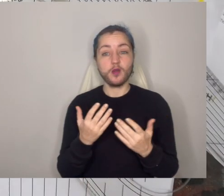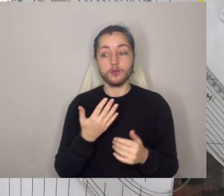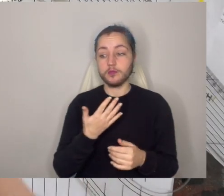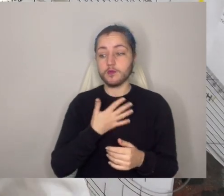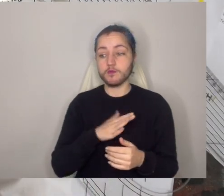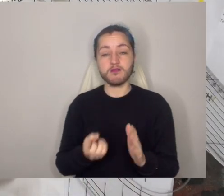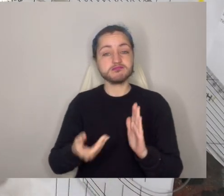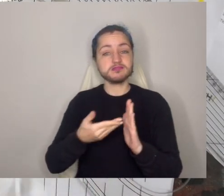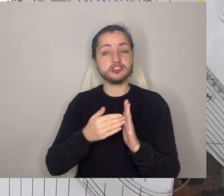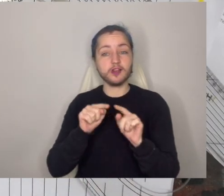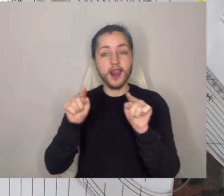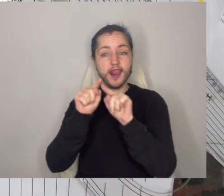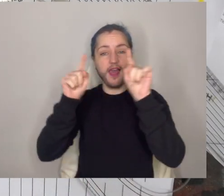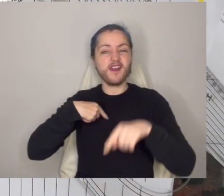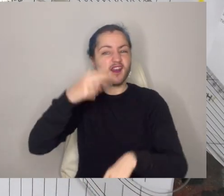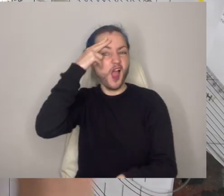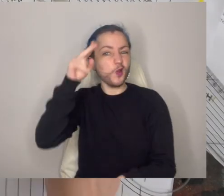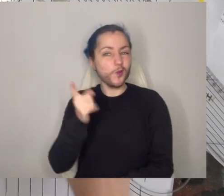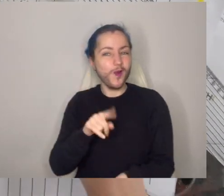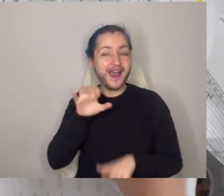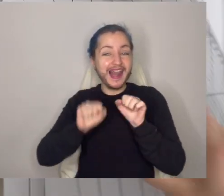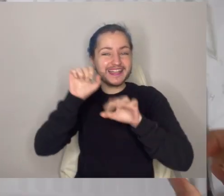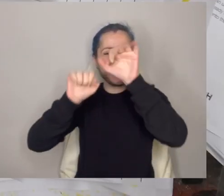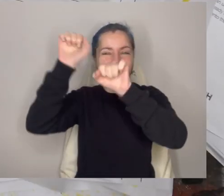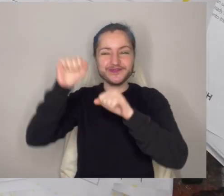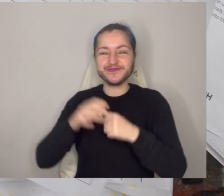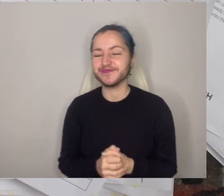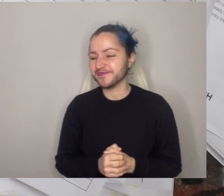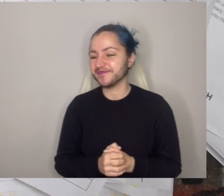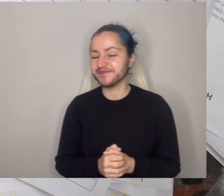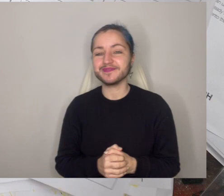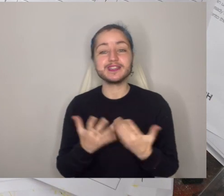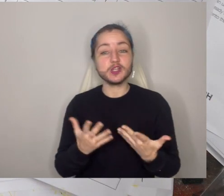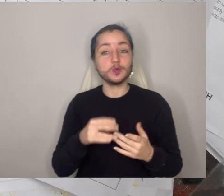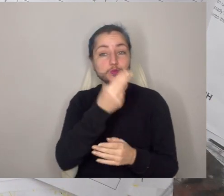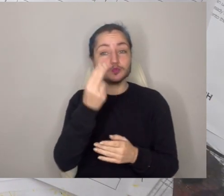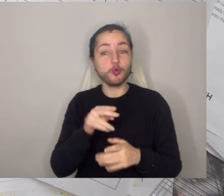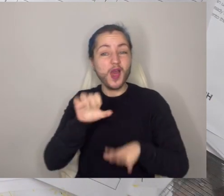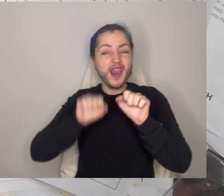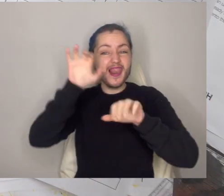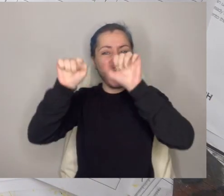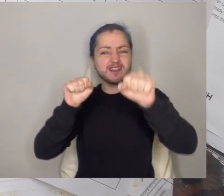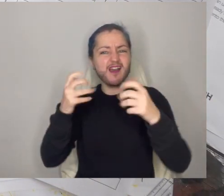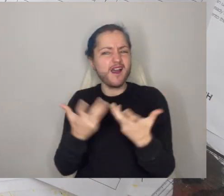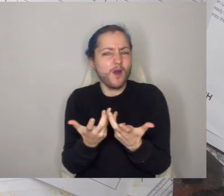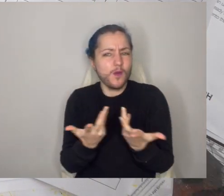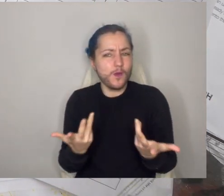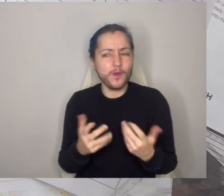Like so. And then drawing these together. So what you've got now is two